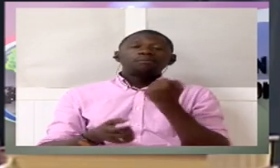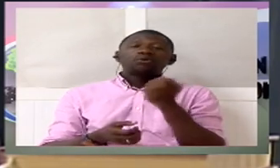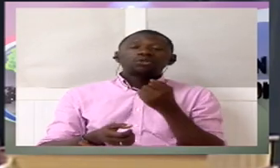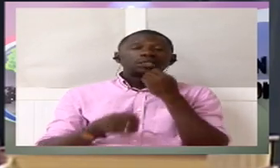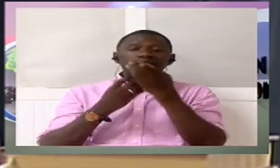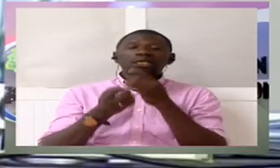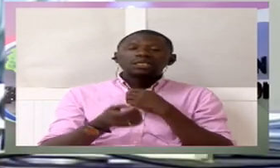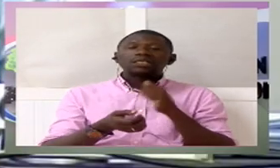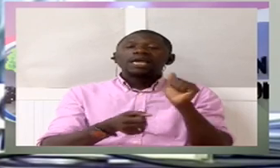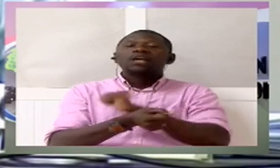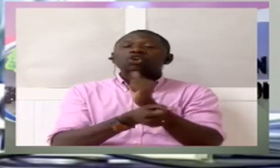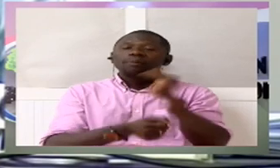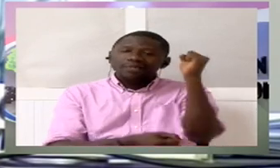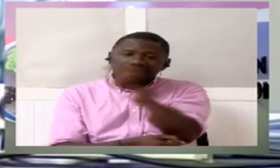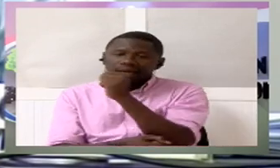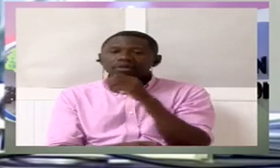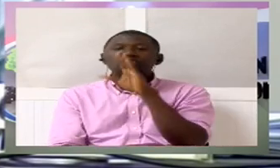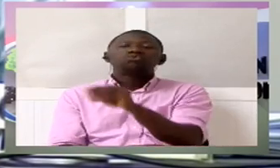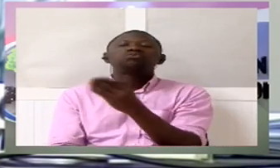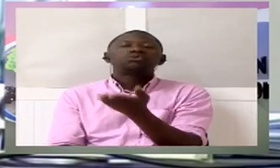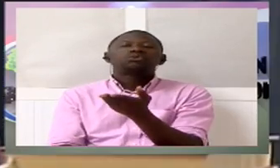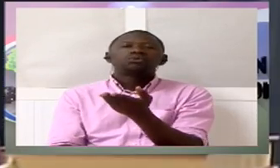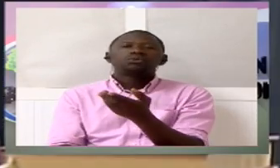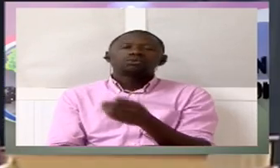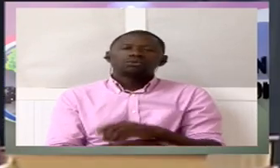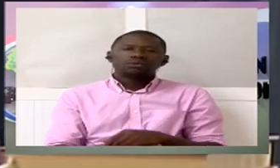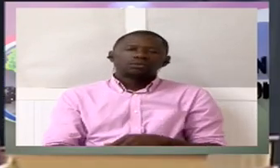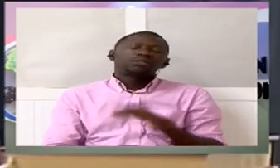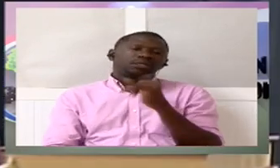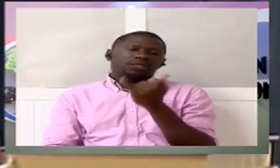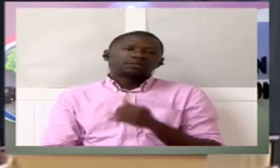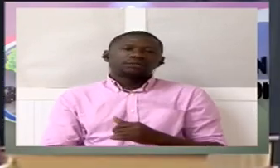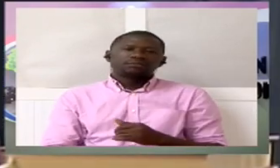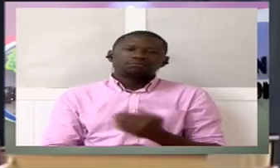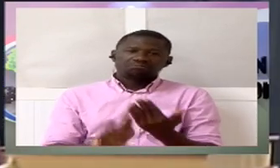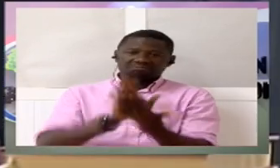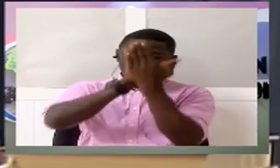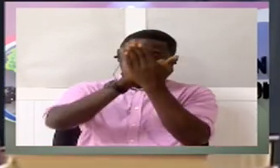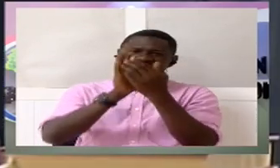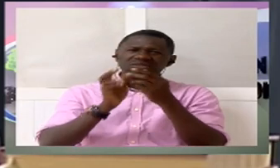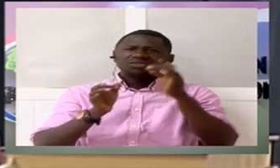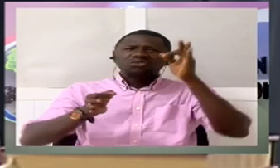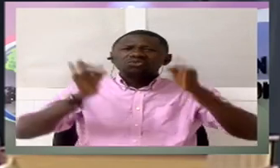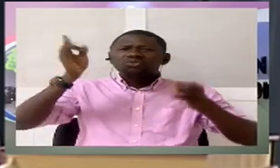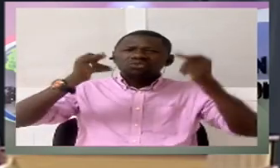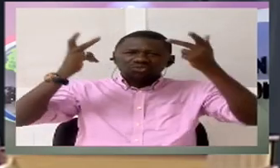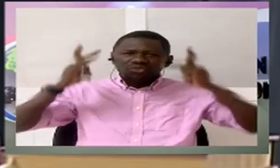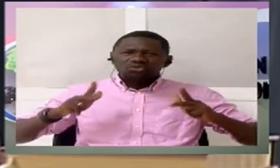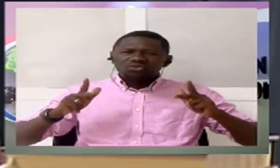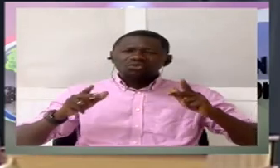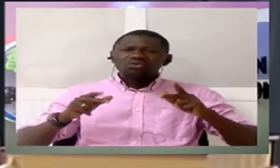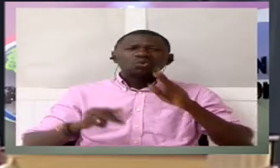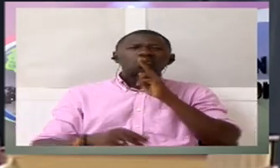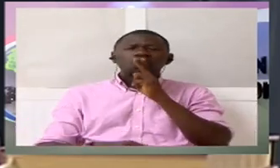Yes. And before which judge, do you remember? For Hakilosibola, George Jumaleo Akitote. Justice M.A.